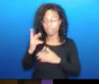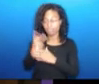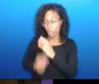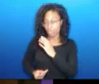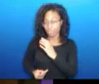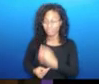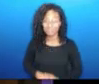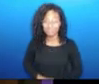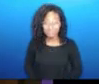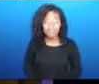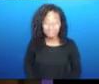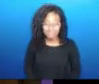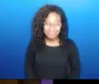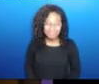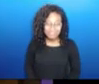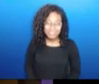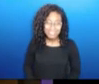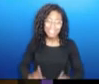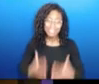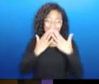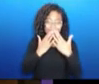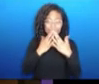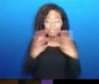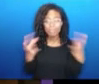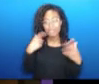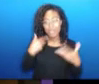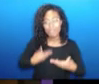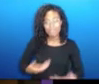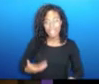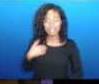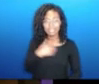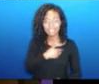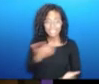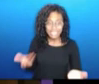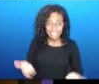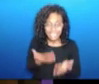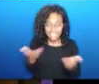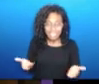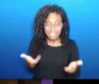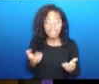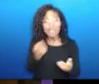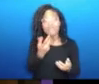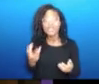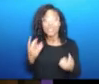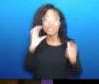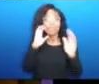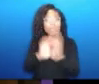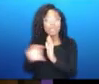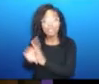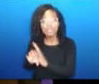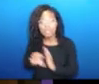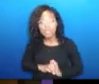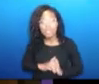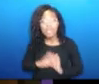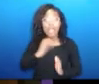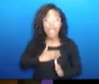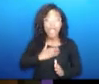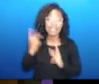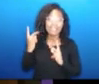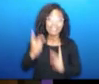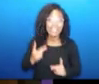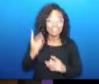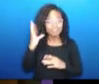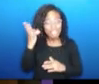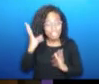We would like to thank you for having us here. On the screen are just a few pictures of some of our guest speakers